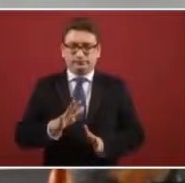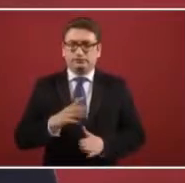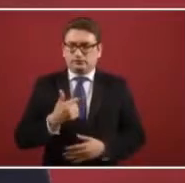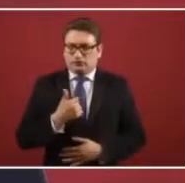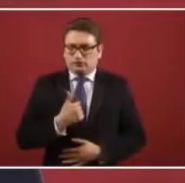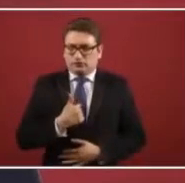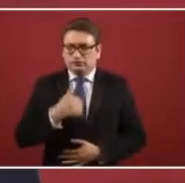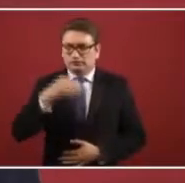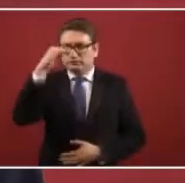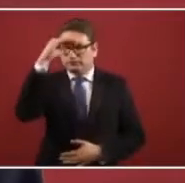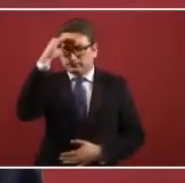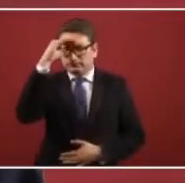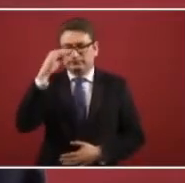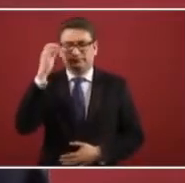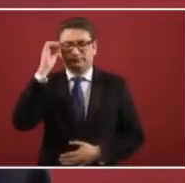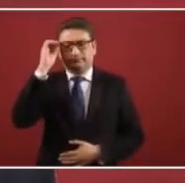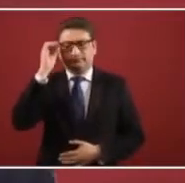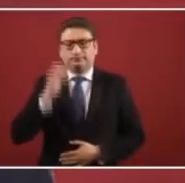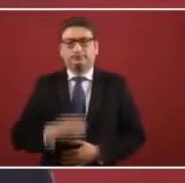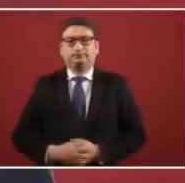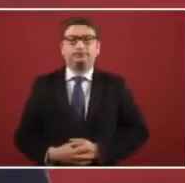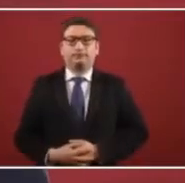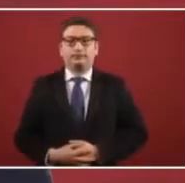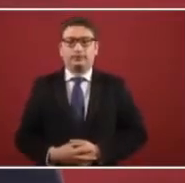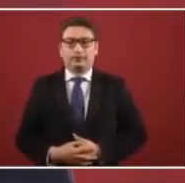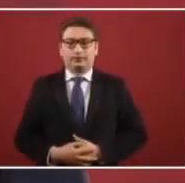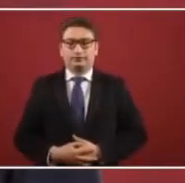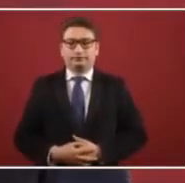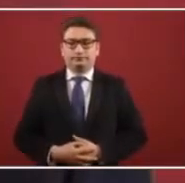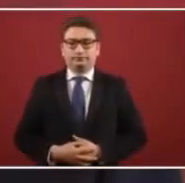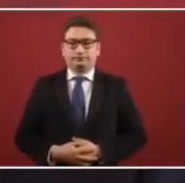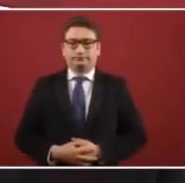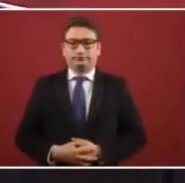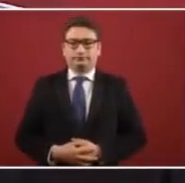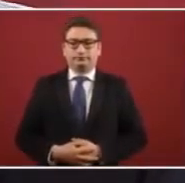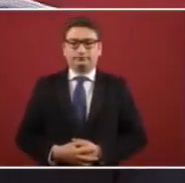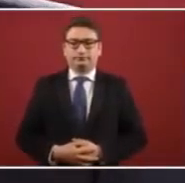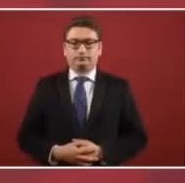What I consider is that